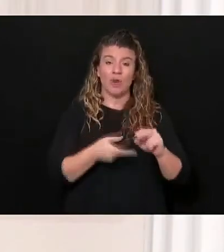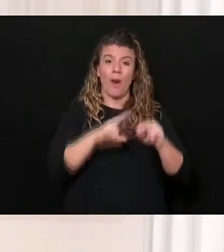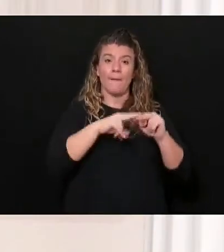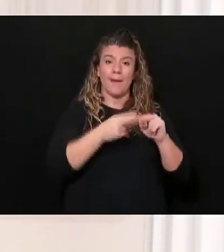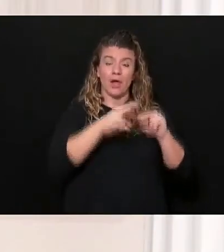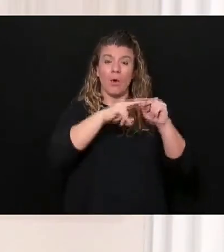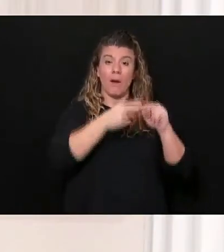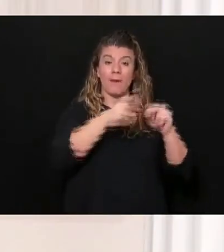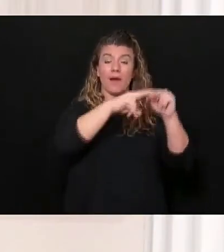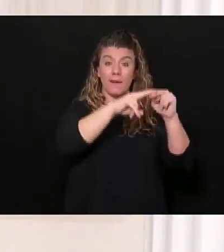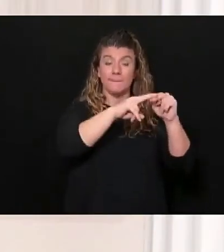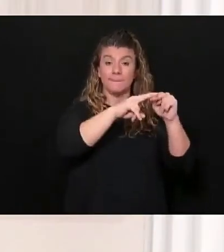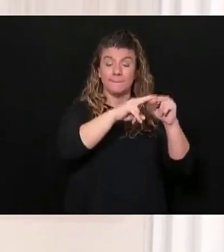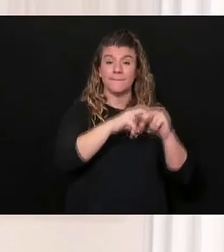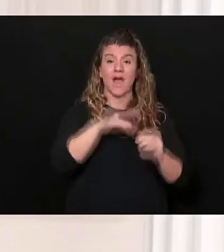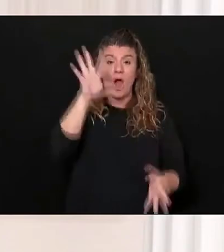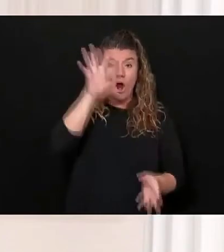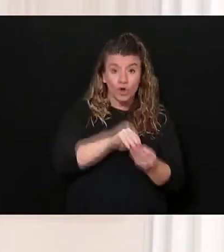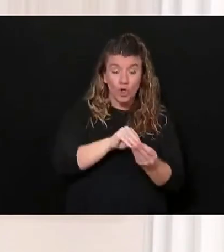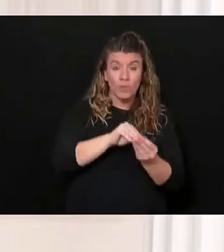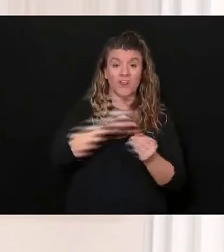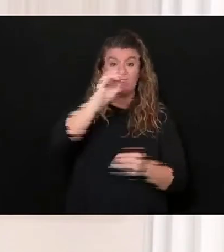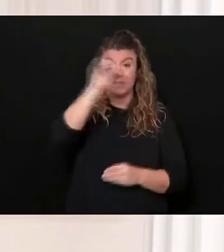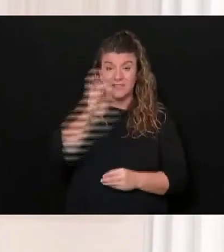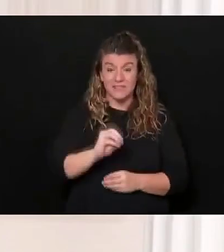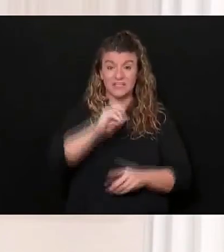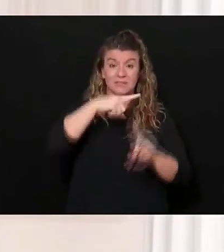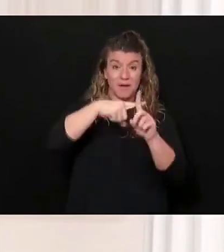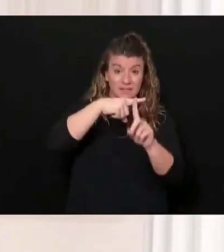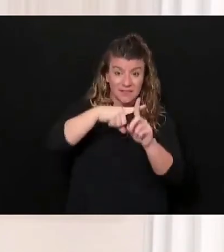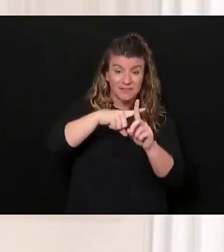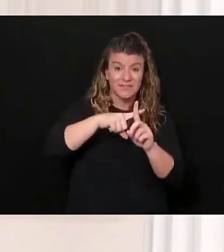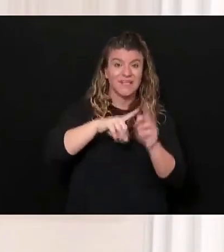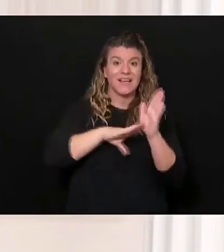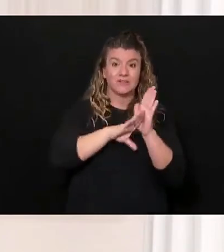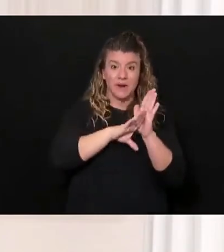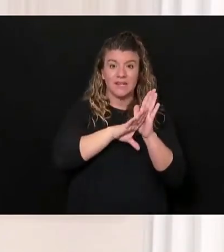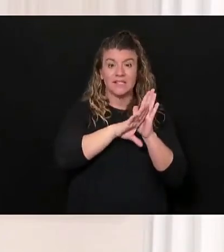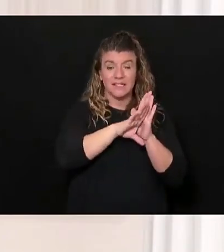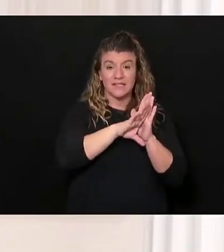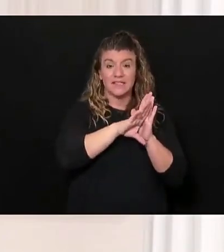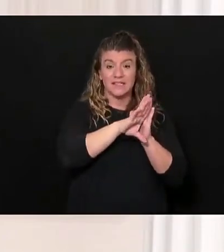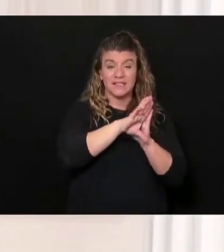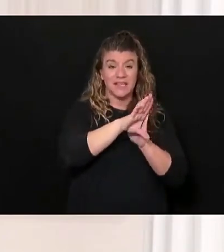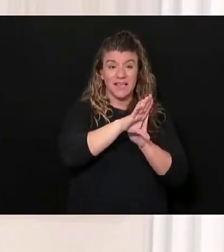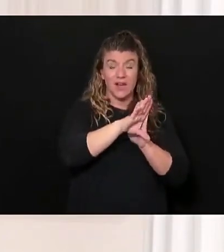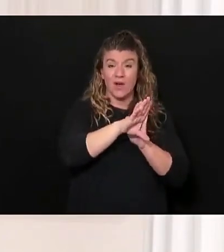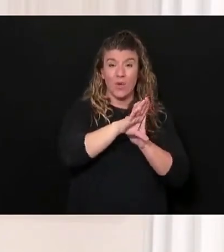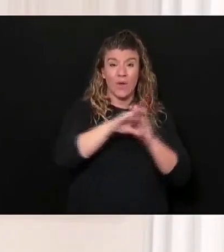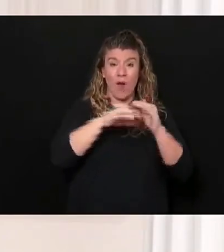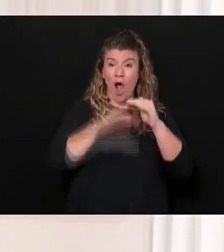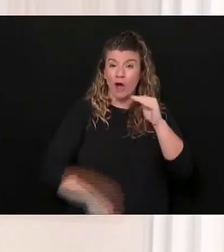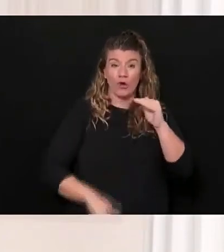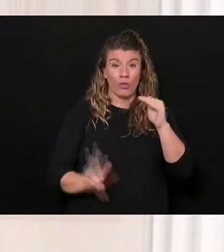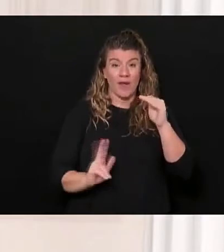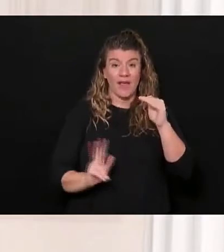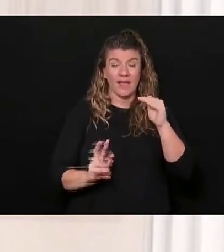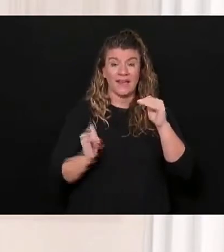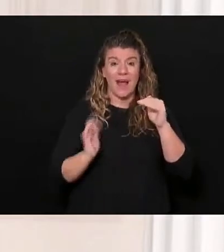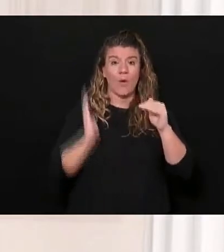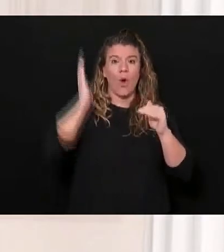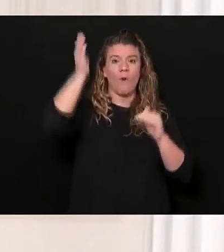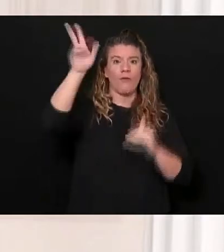total. We have seen our cumulative percent positive rise from well under 3 to now over